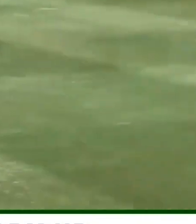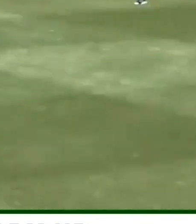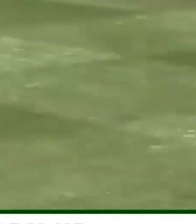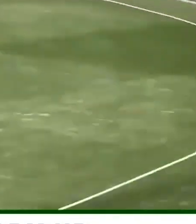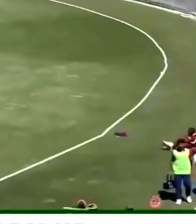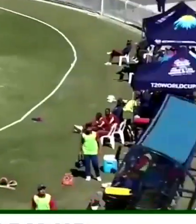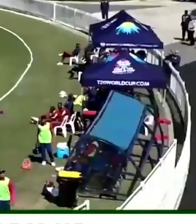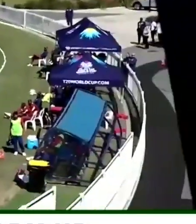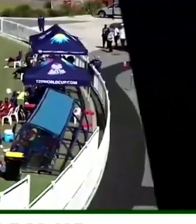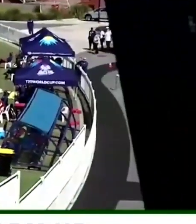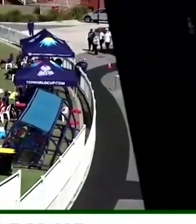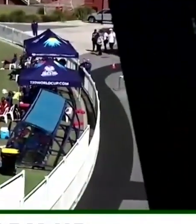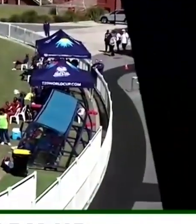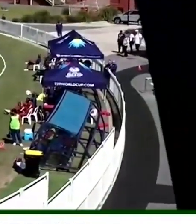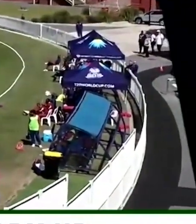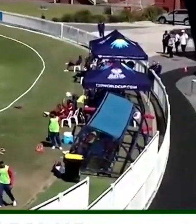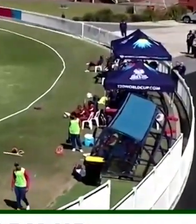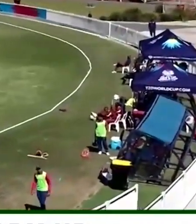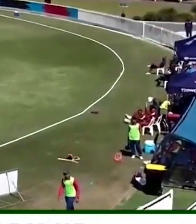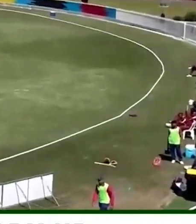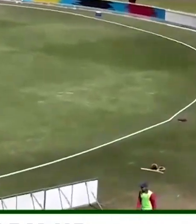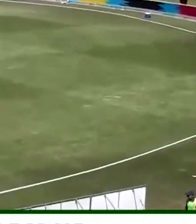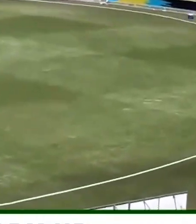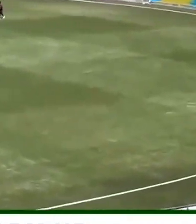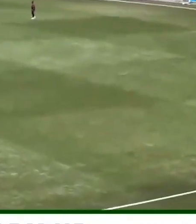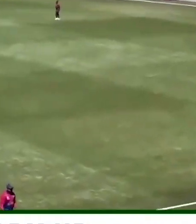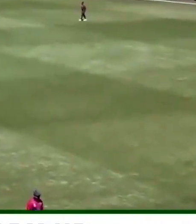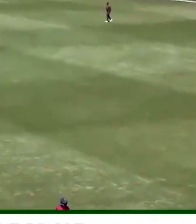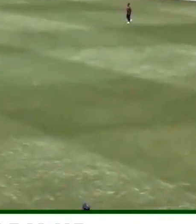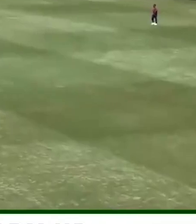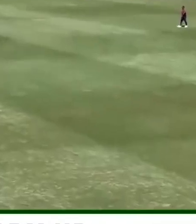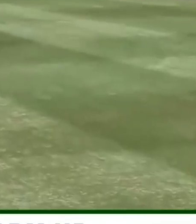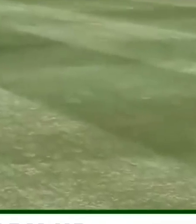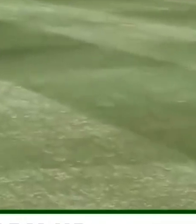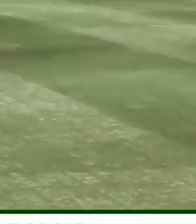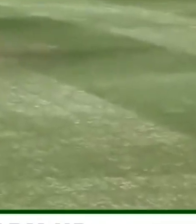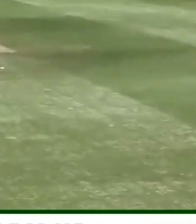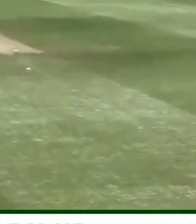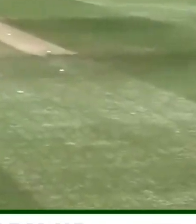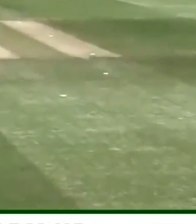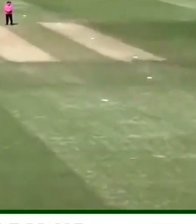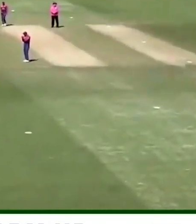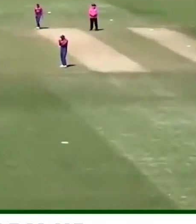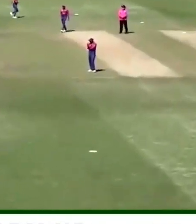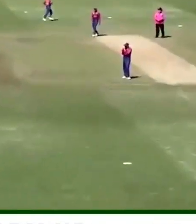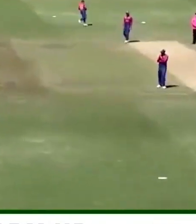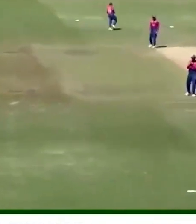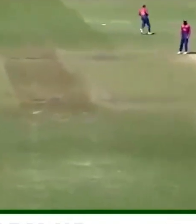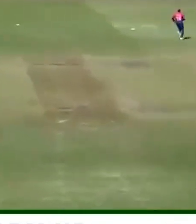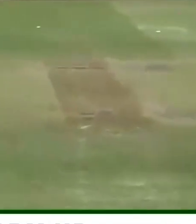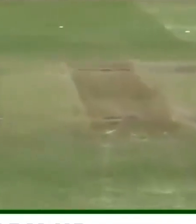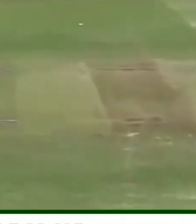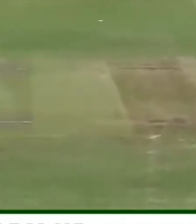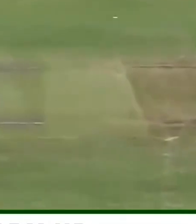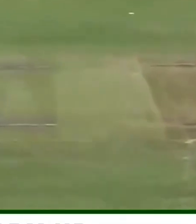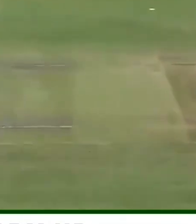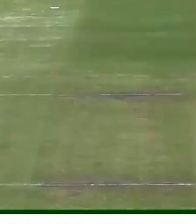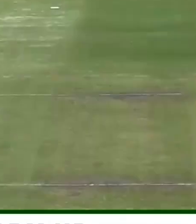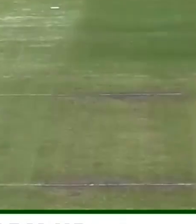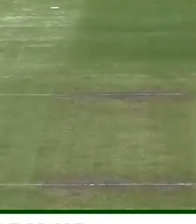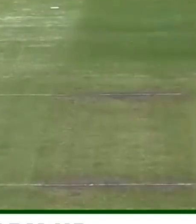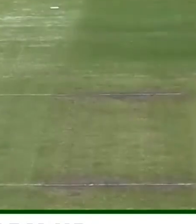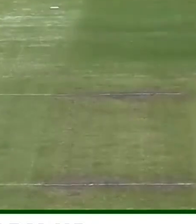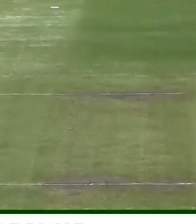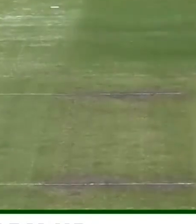massive, almost up to us. Huge six that crashes into the City Power Centre on the full.